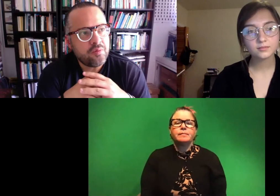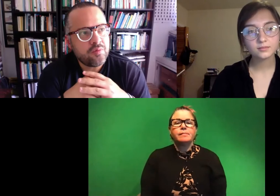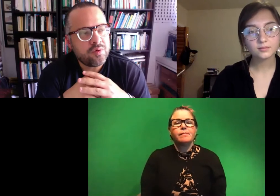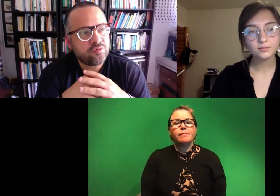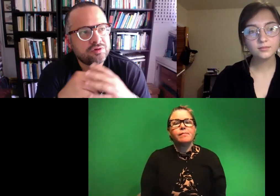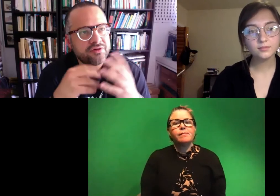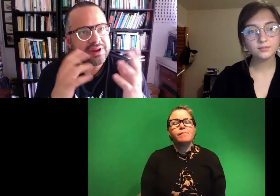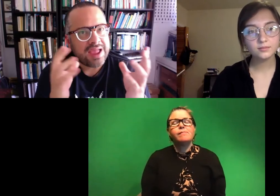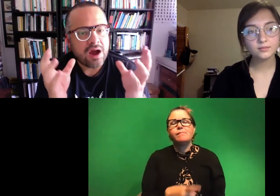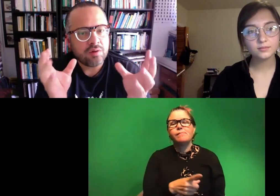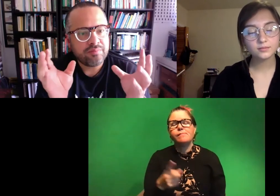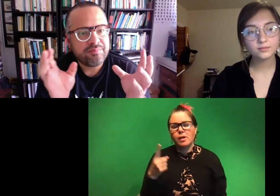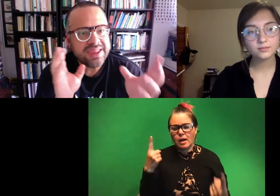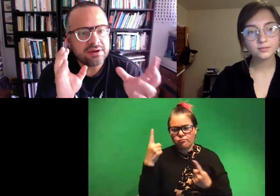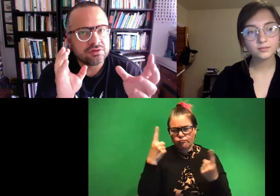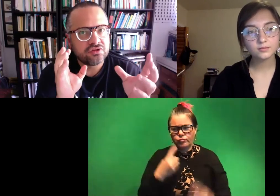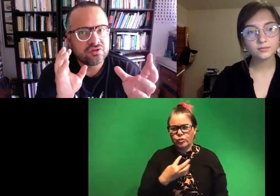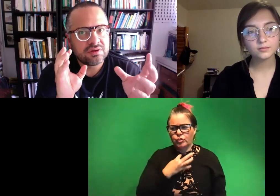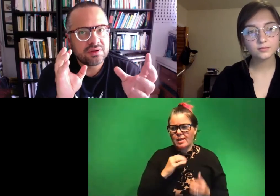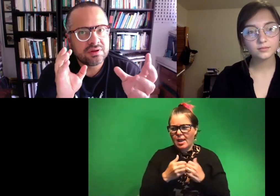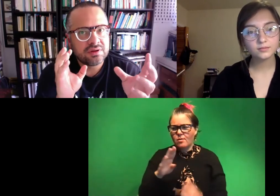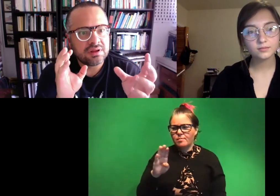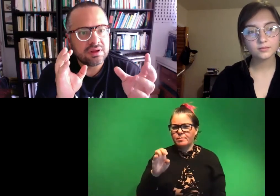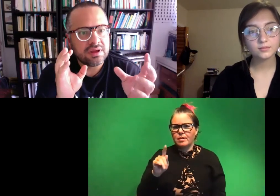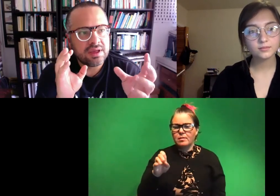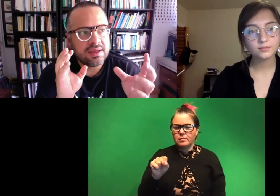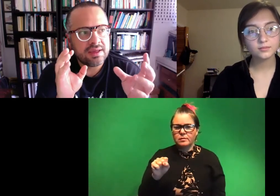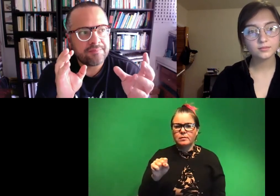They was wondering how beetles